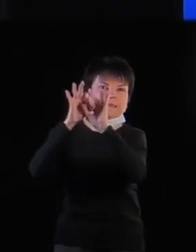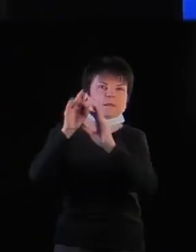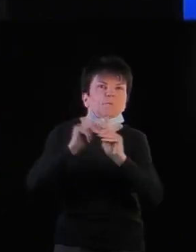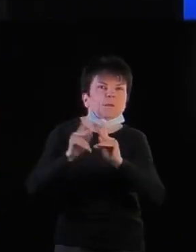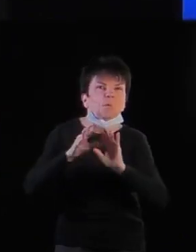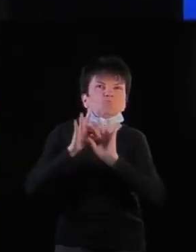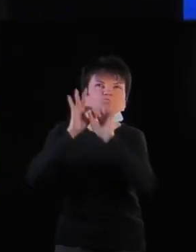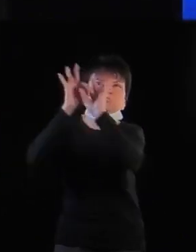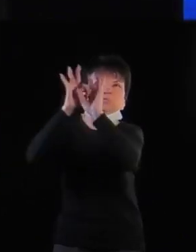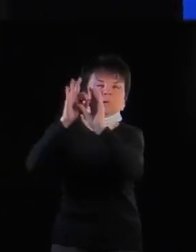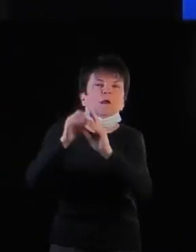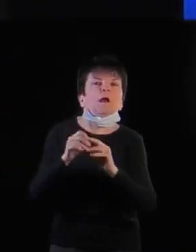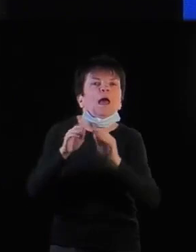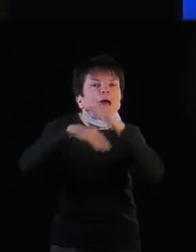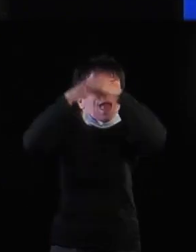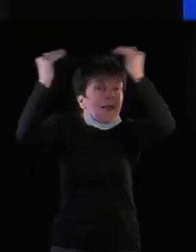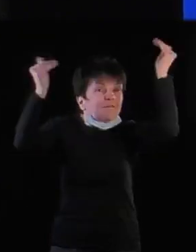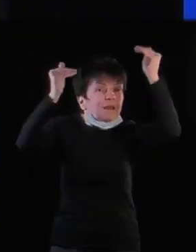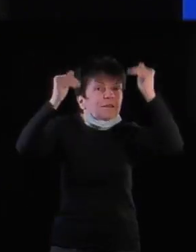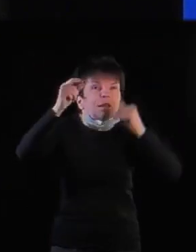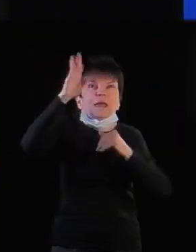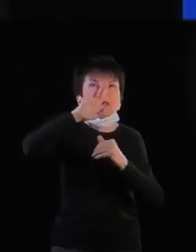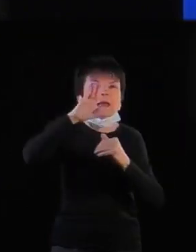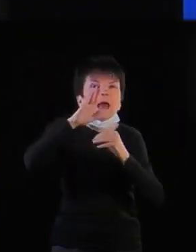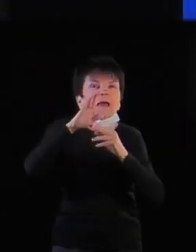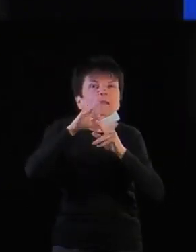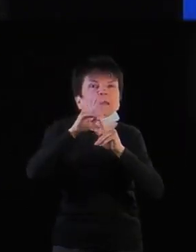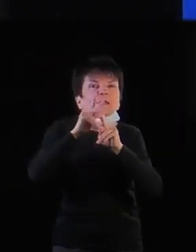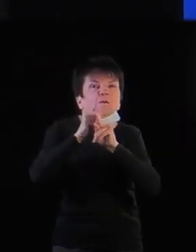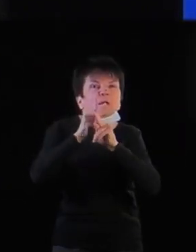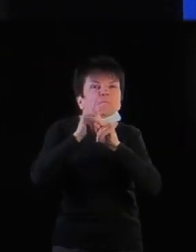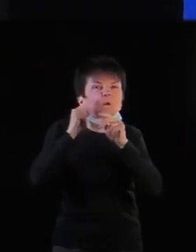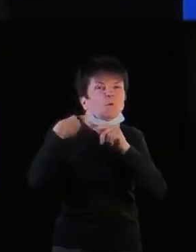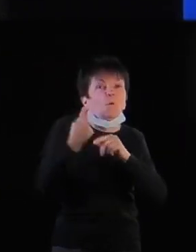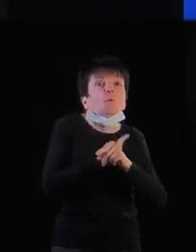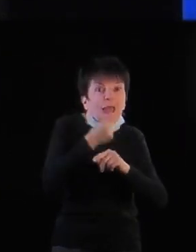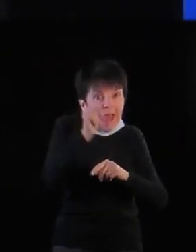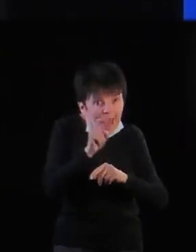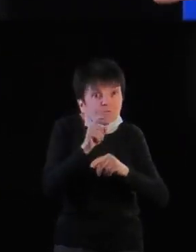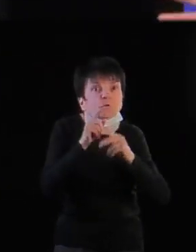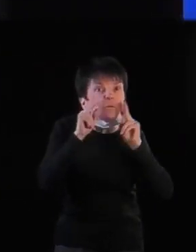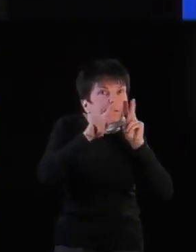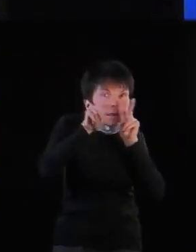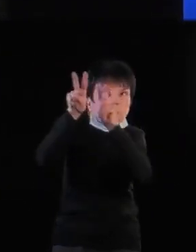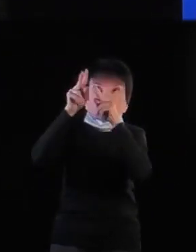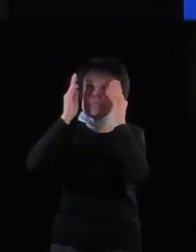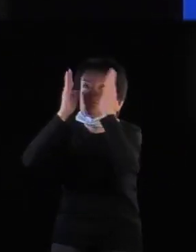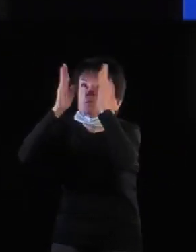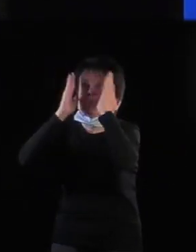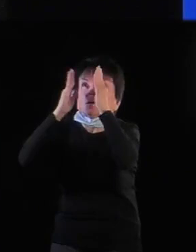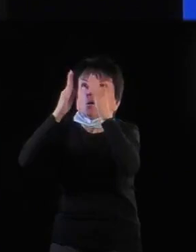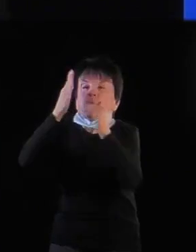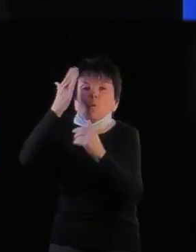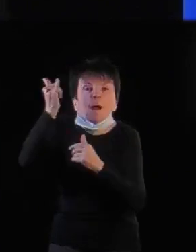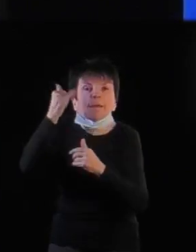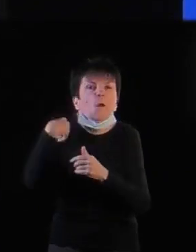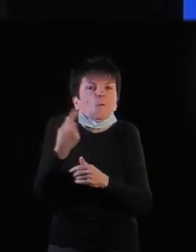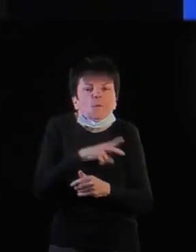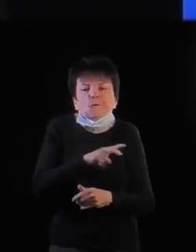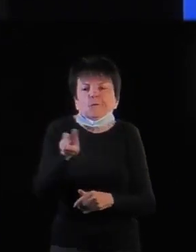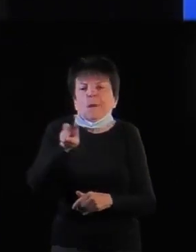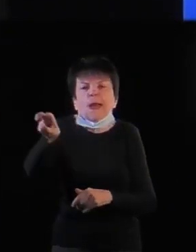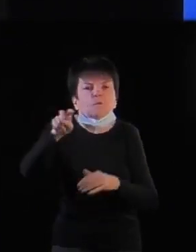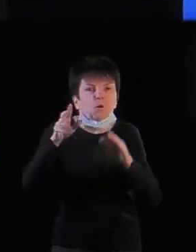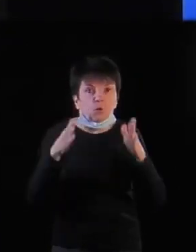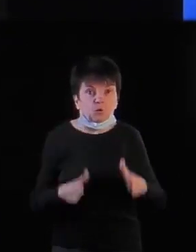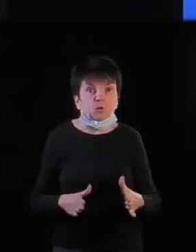that we've got to keep our eyes fixed upon Jesus, because quite frankly, we are sojourners passing through this place,